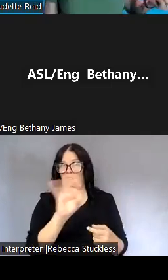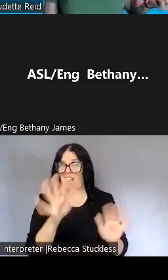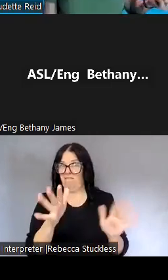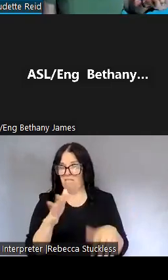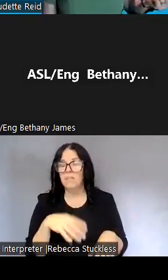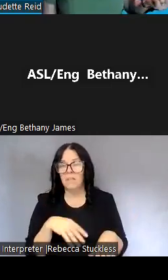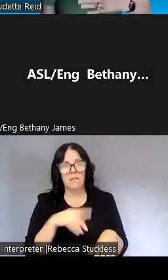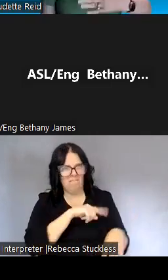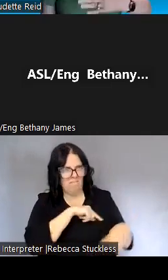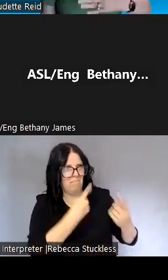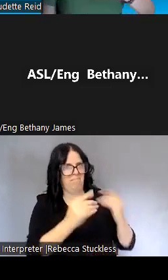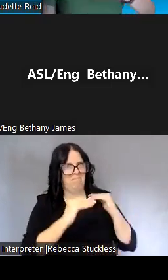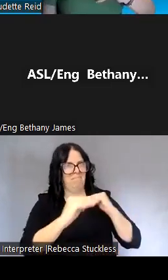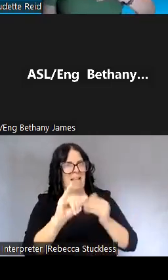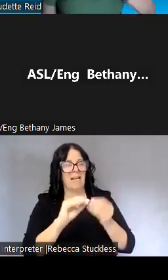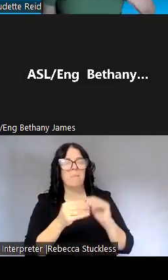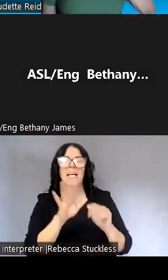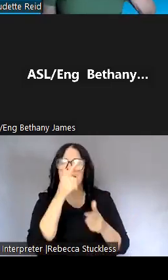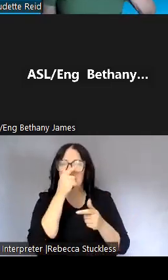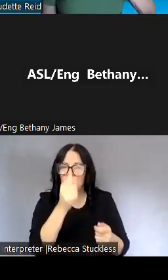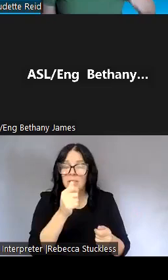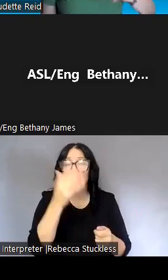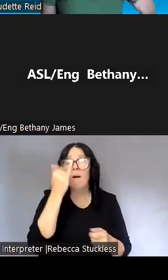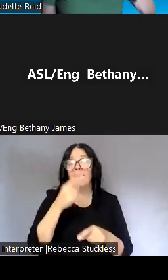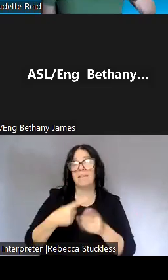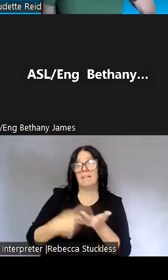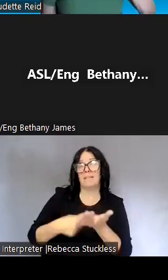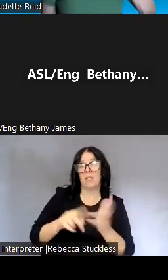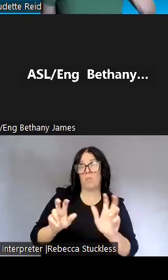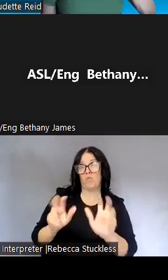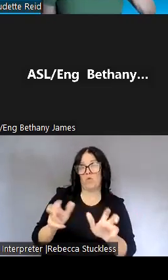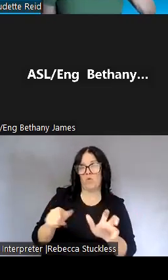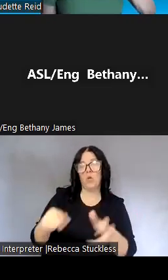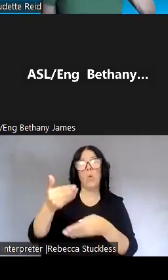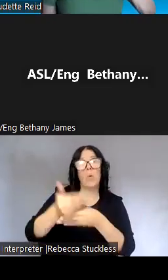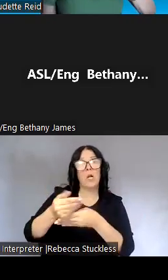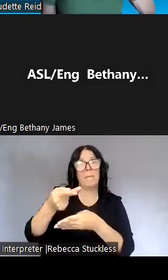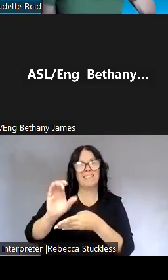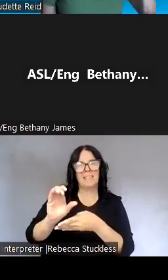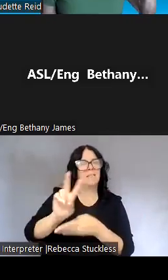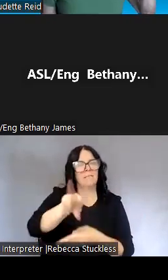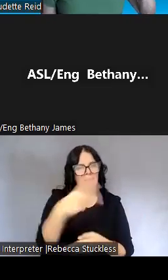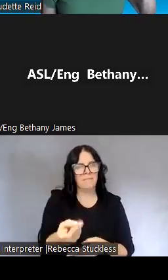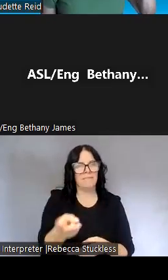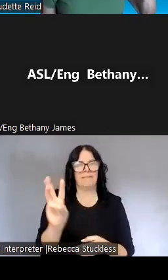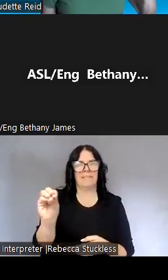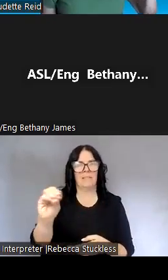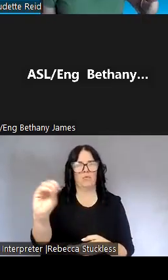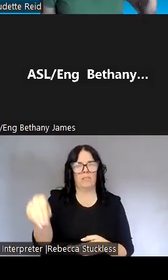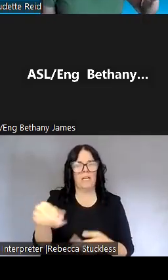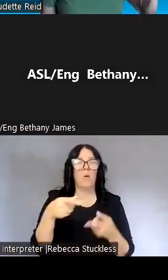by comparison, Windows PCs are about 60% of the US market share compared